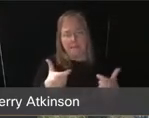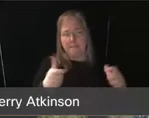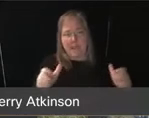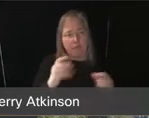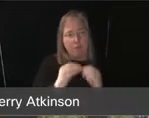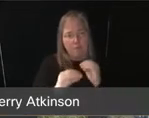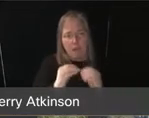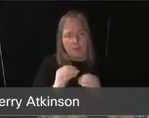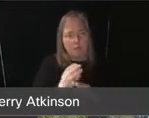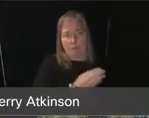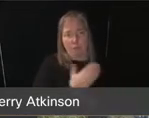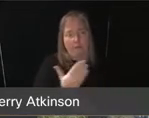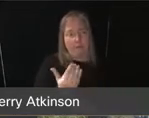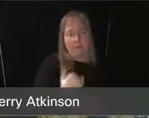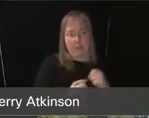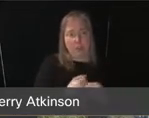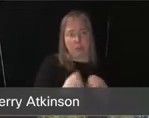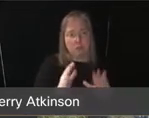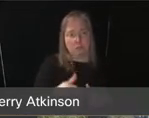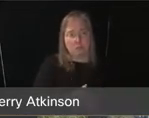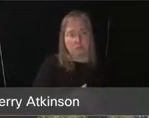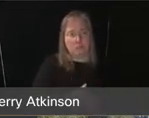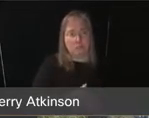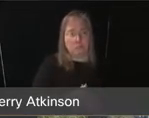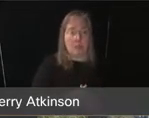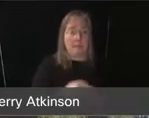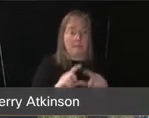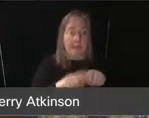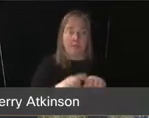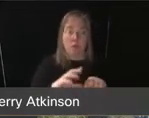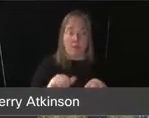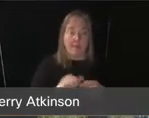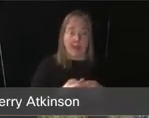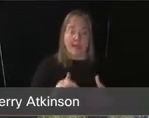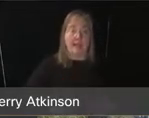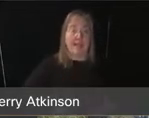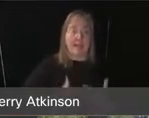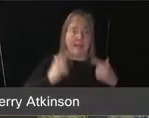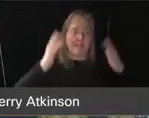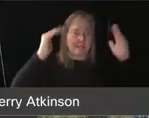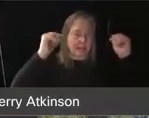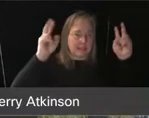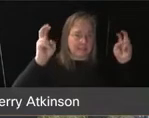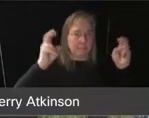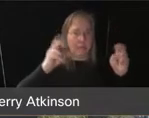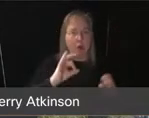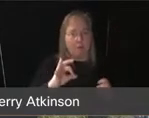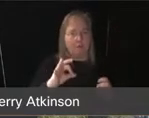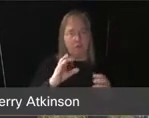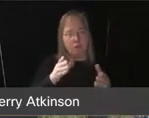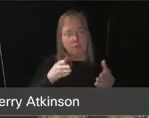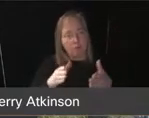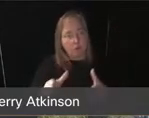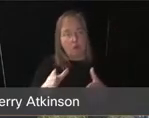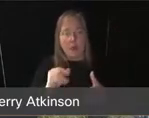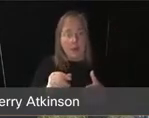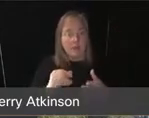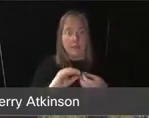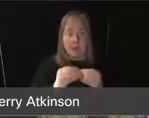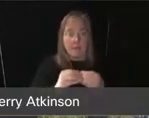to 15 years. Based on this life expectancy of a roadway and the number of miles that we